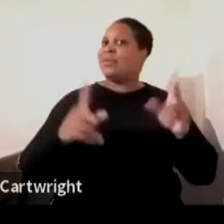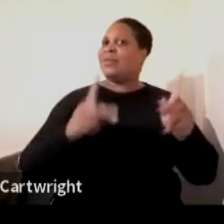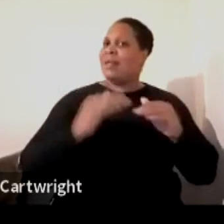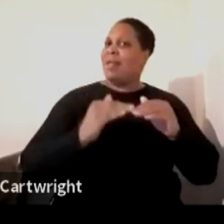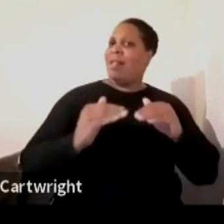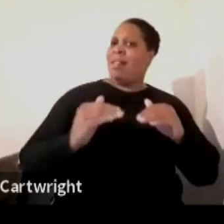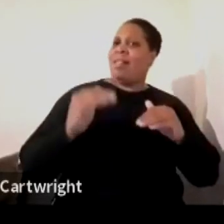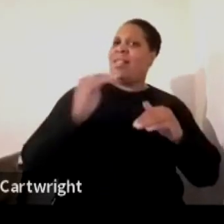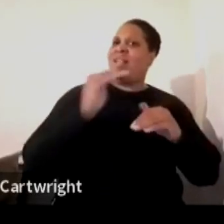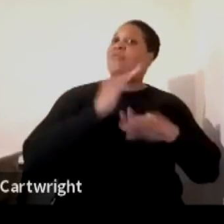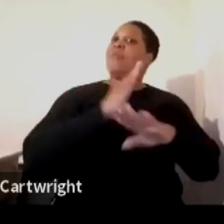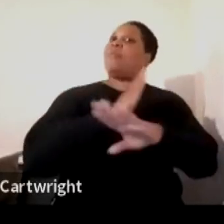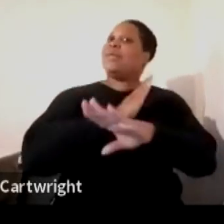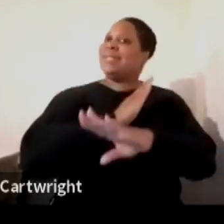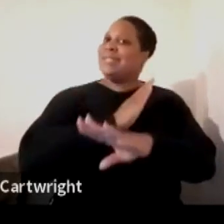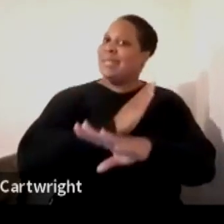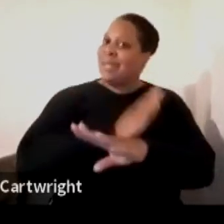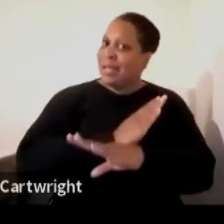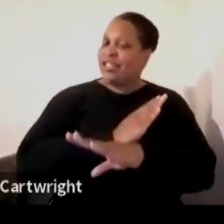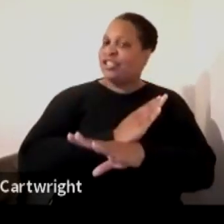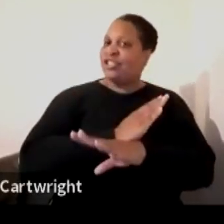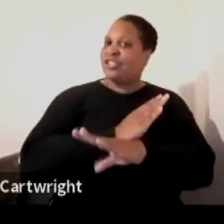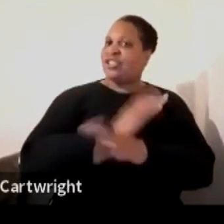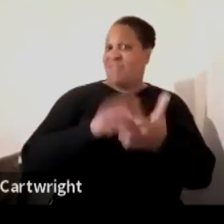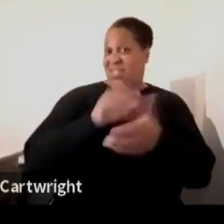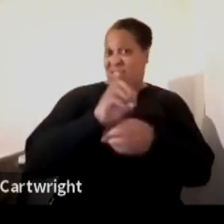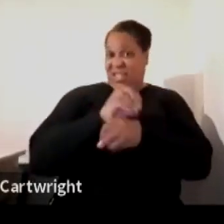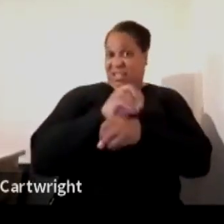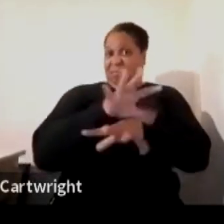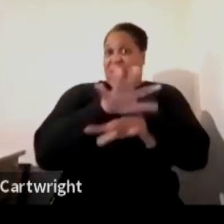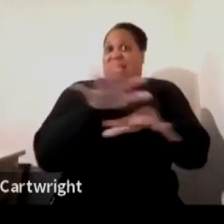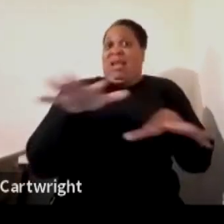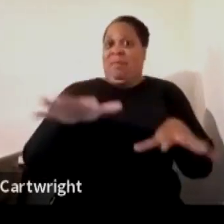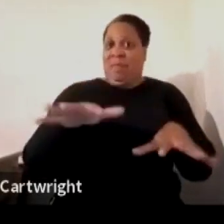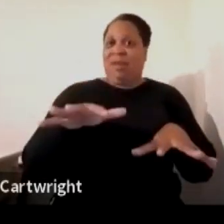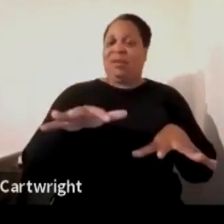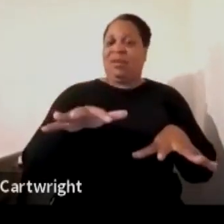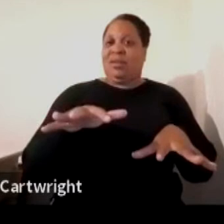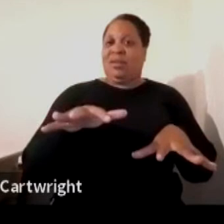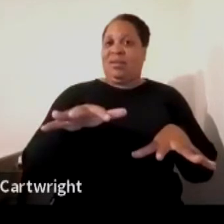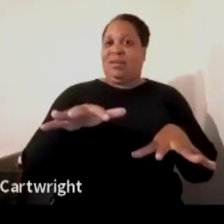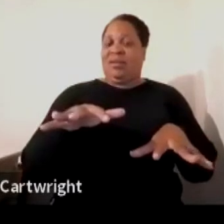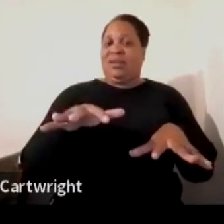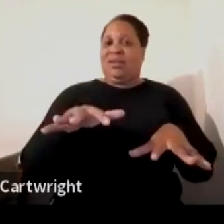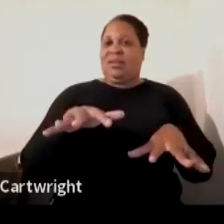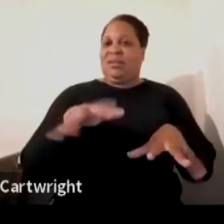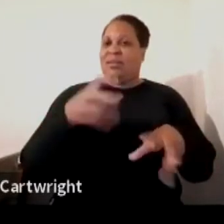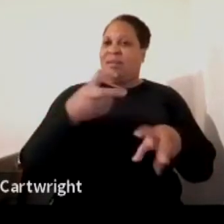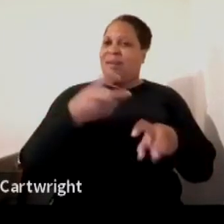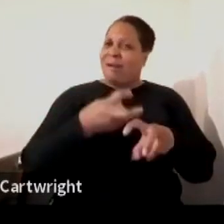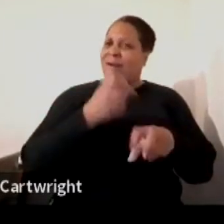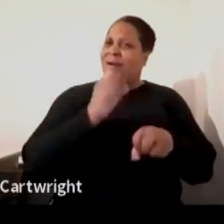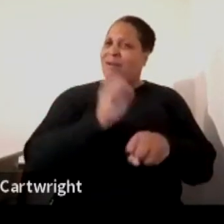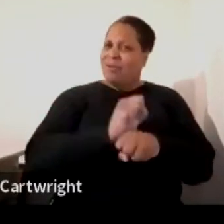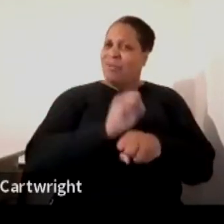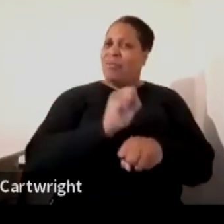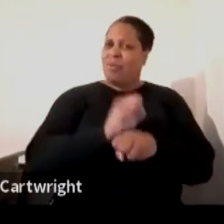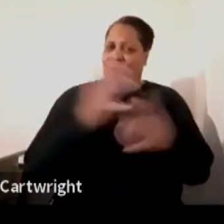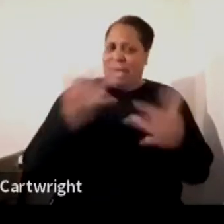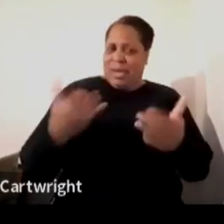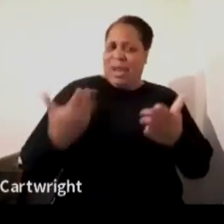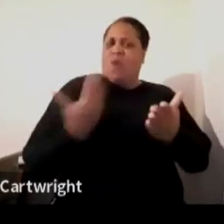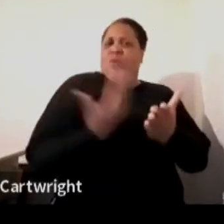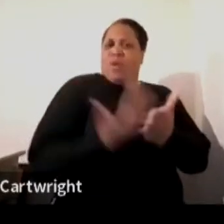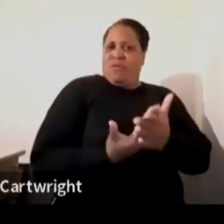of protection from this pandemic. It is hard work that has gotten us so far, and this